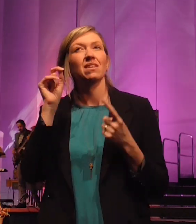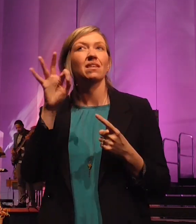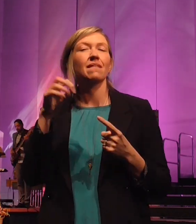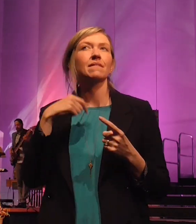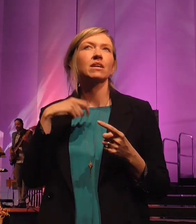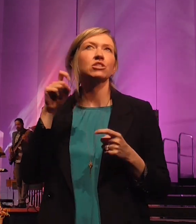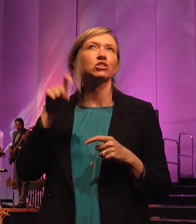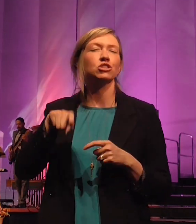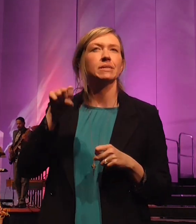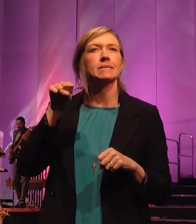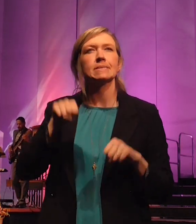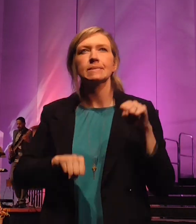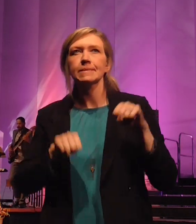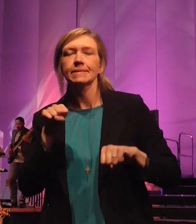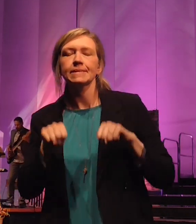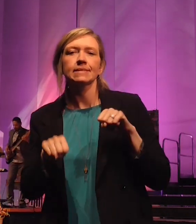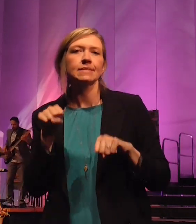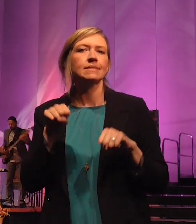if you should